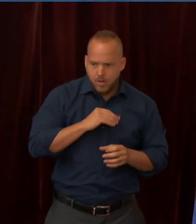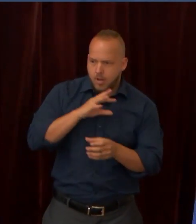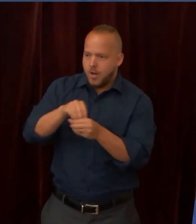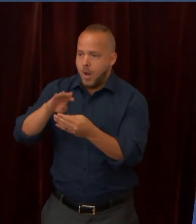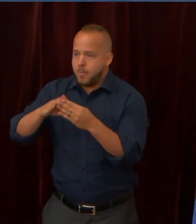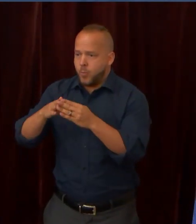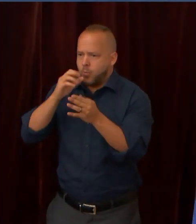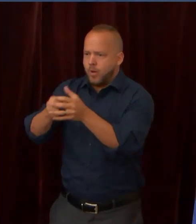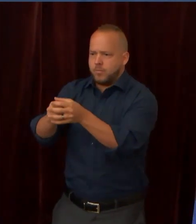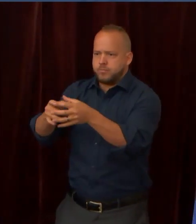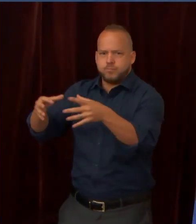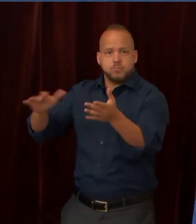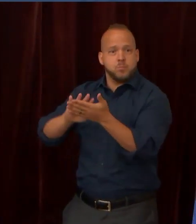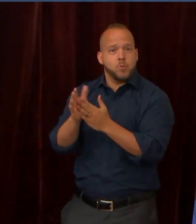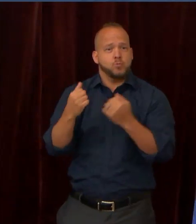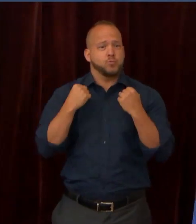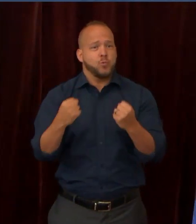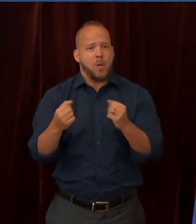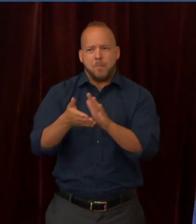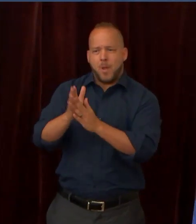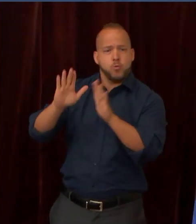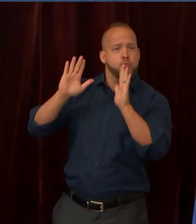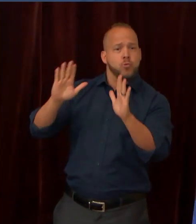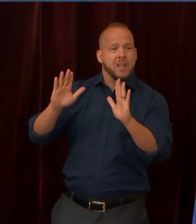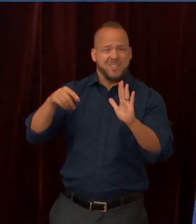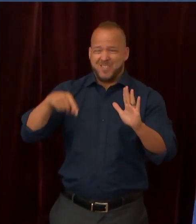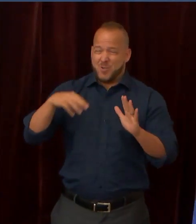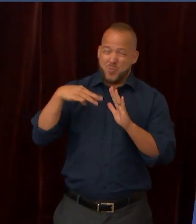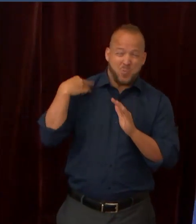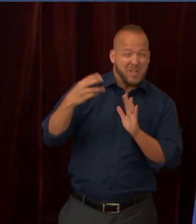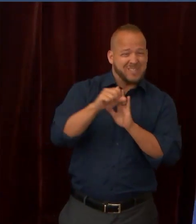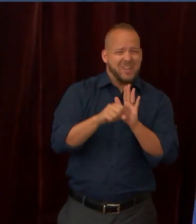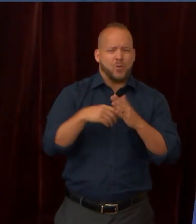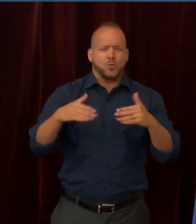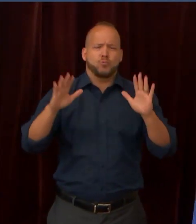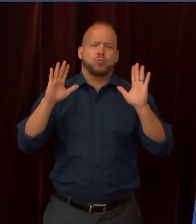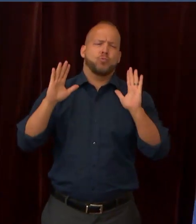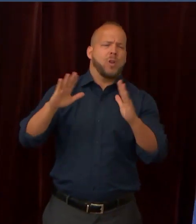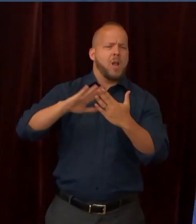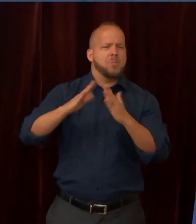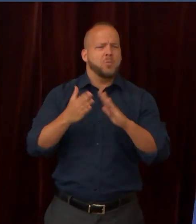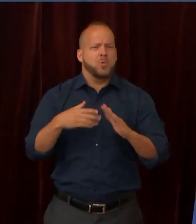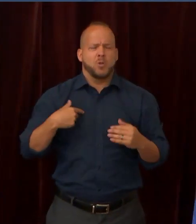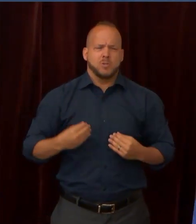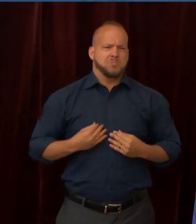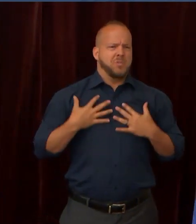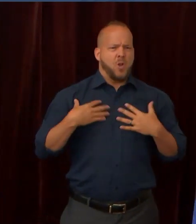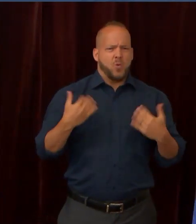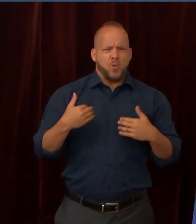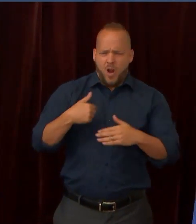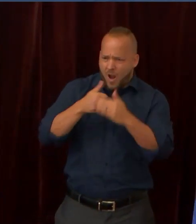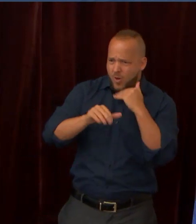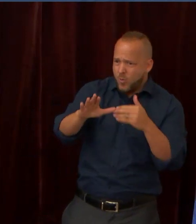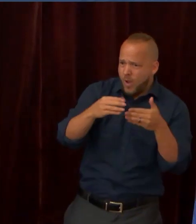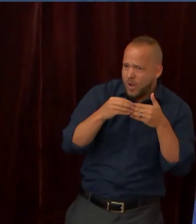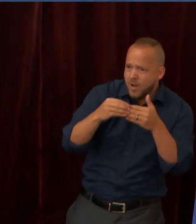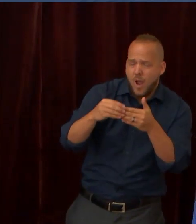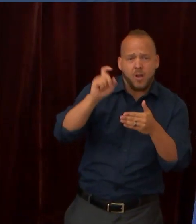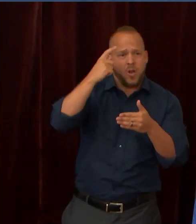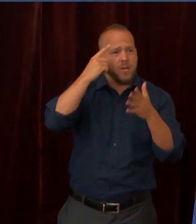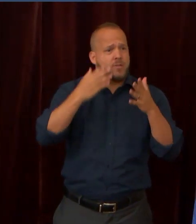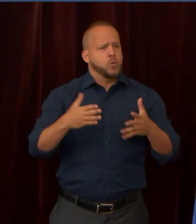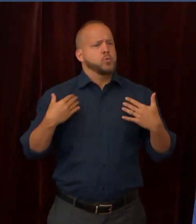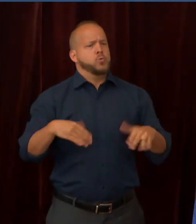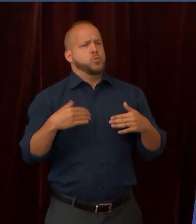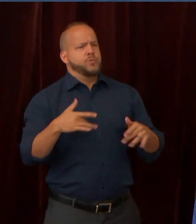of Washington, as we faced a crisis, it was inspiring to see, especially under your leadership, Governor Inslee, how we all went to great lengths,